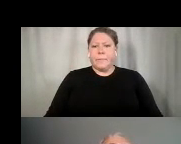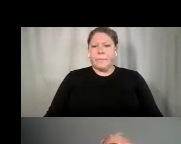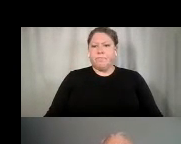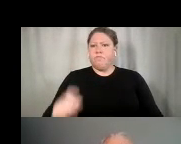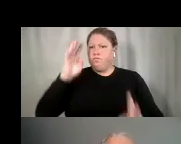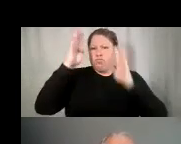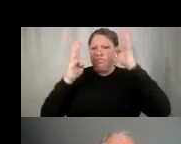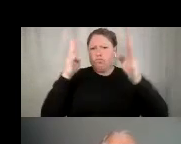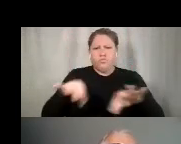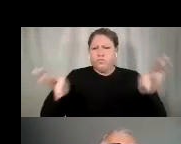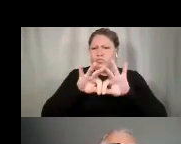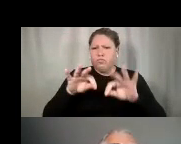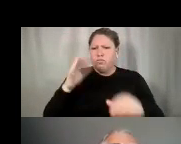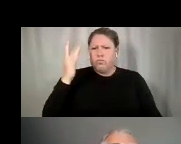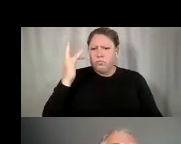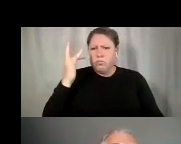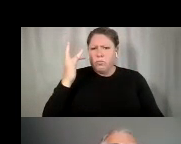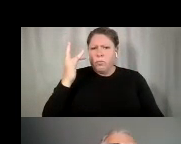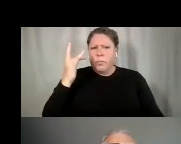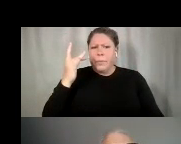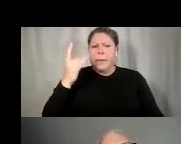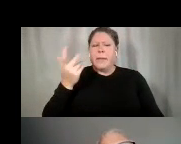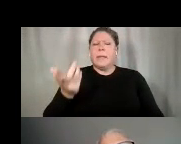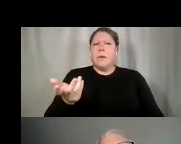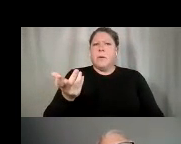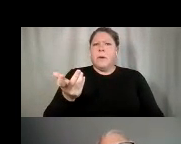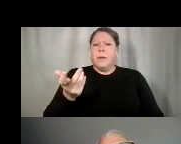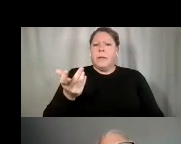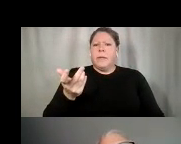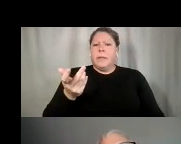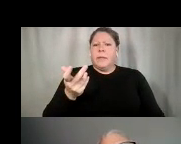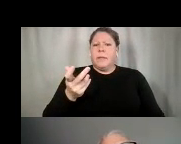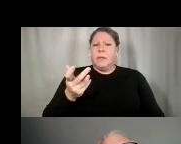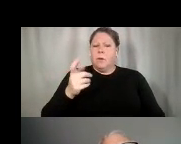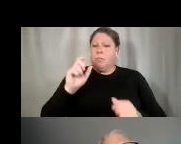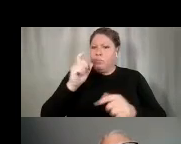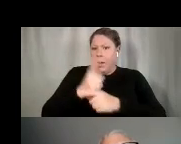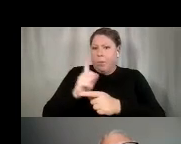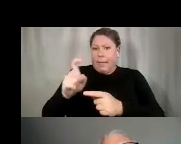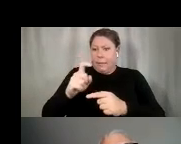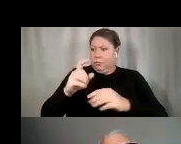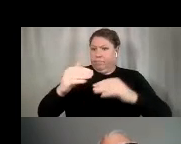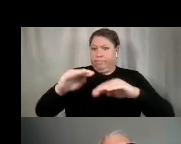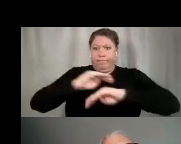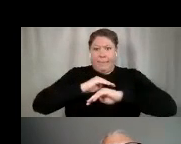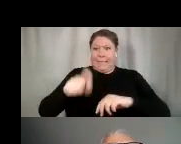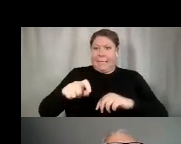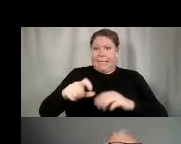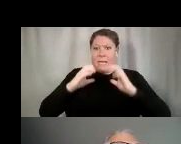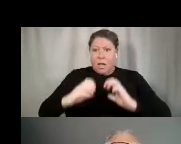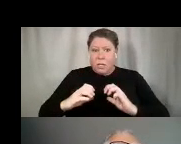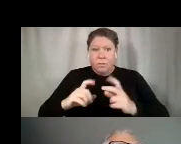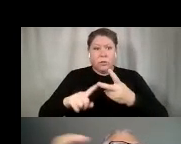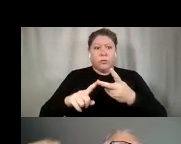important? Sometimes we're responding to a problem. We're either meeting the needs of the customer or responding to competition, or